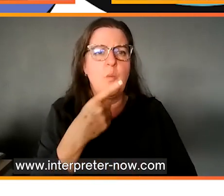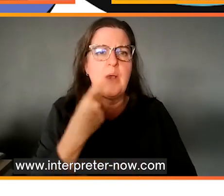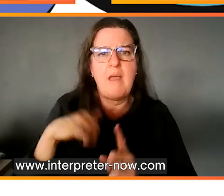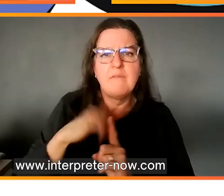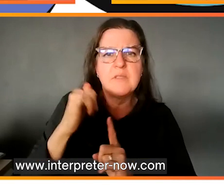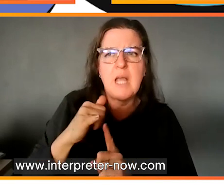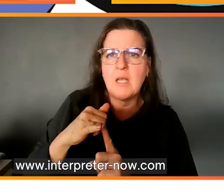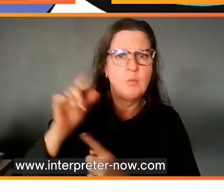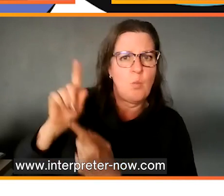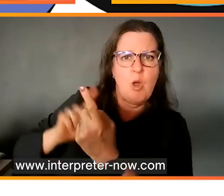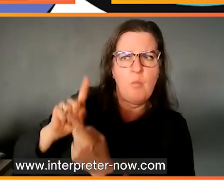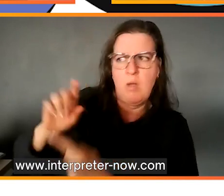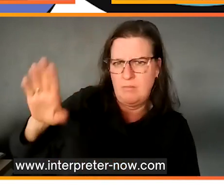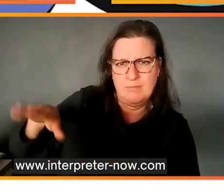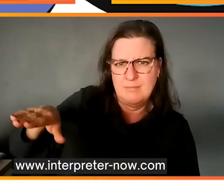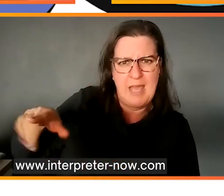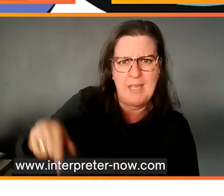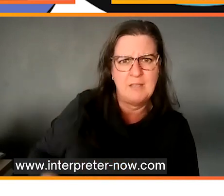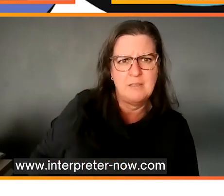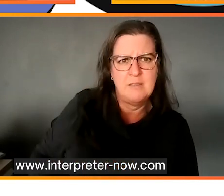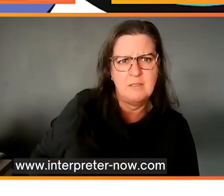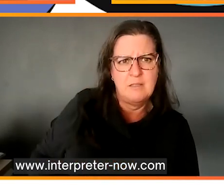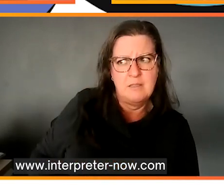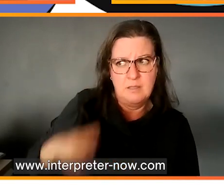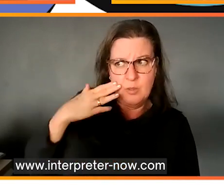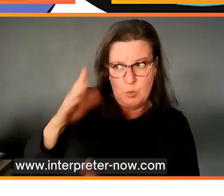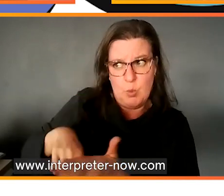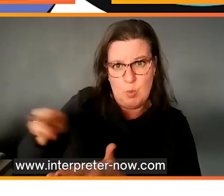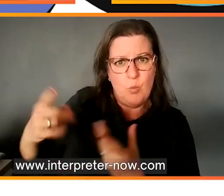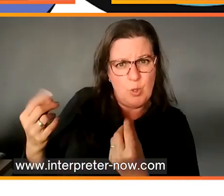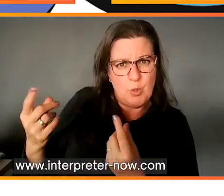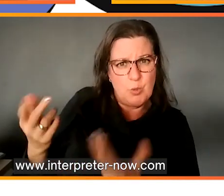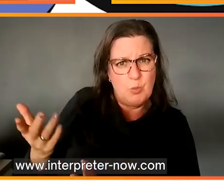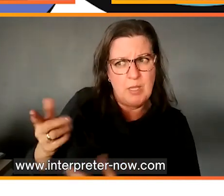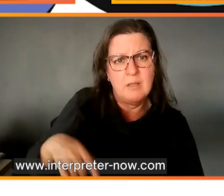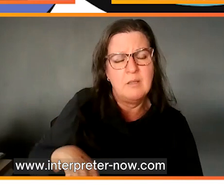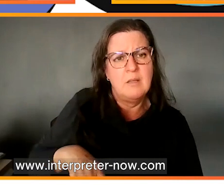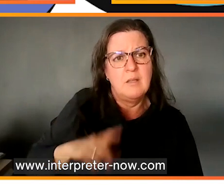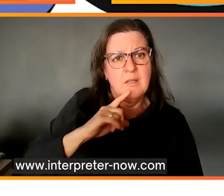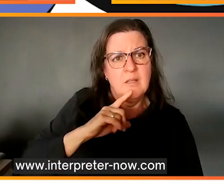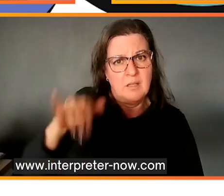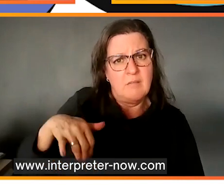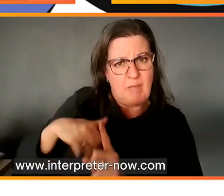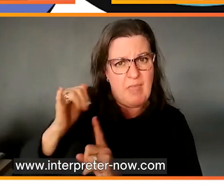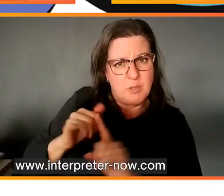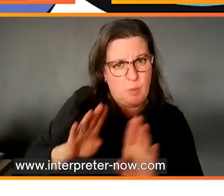hey, what you're doing is that's bullying behavior. I'm seeing you